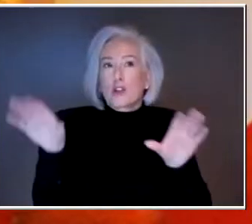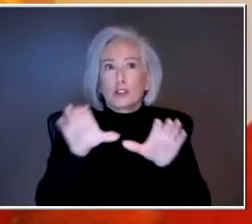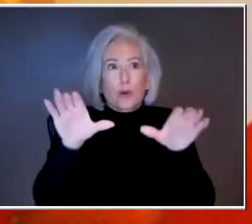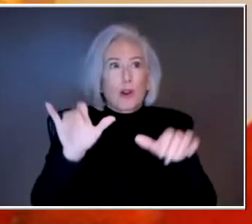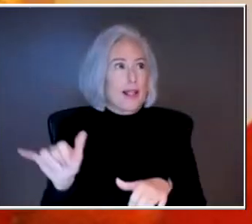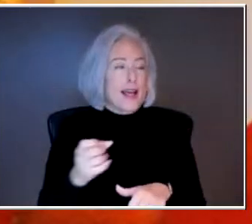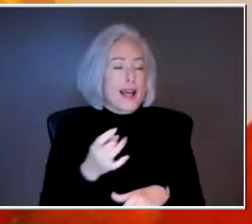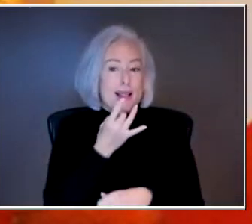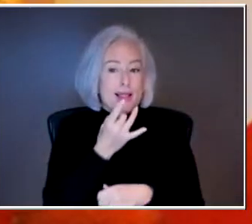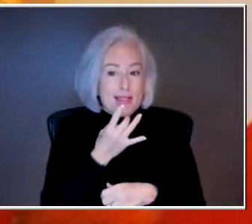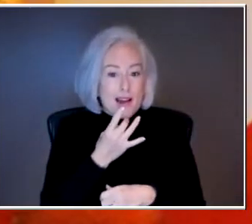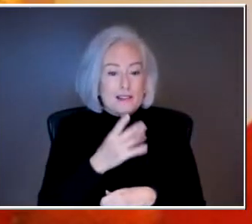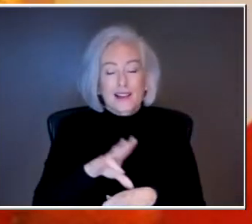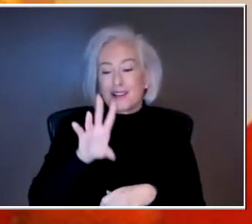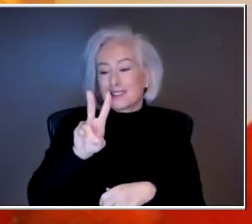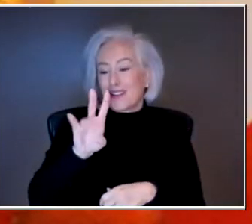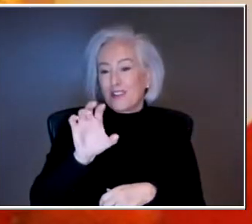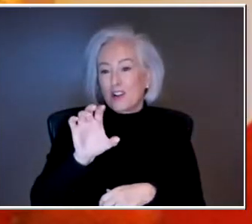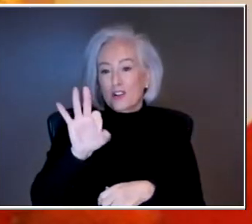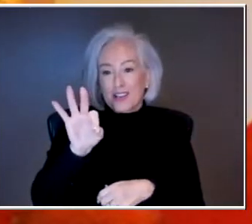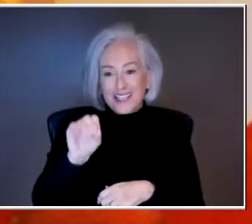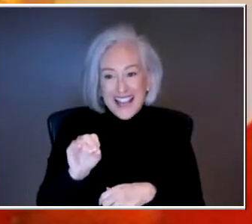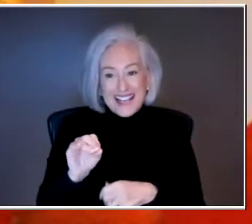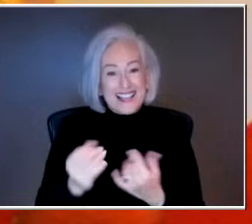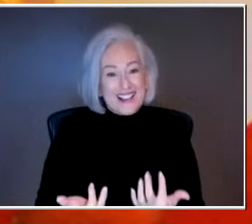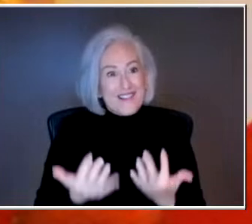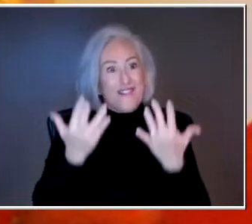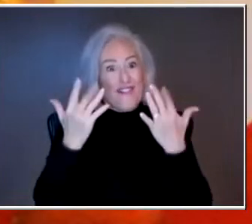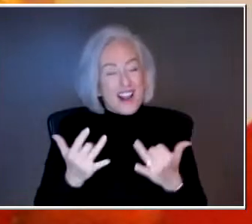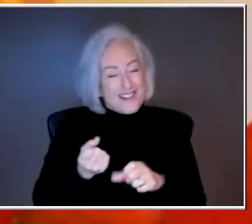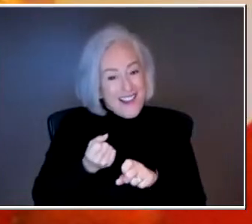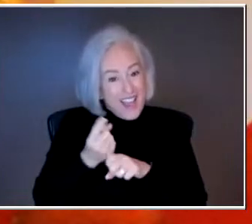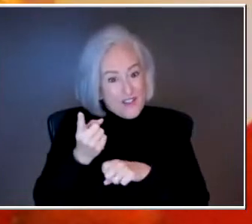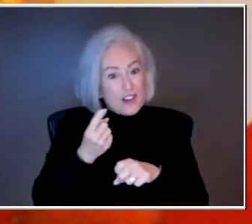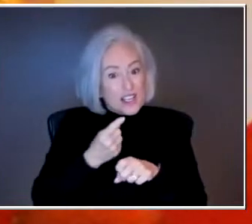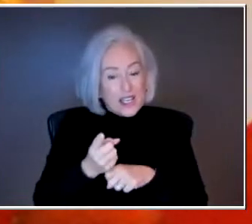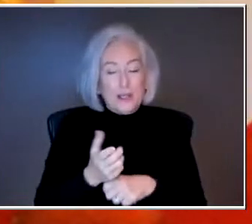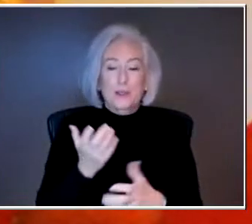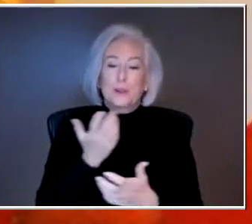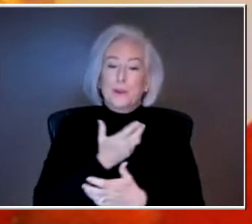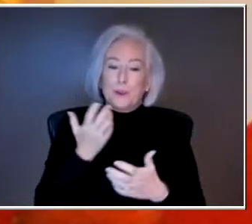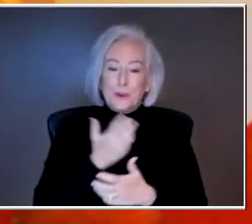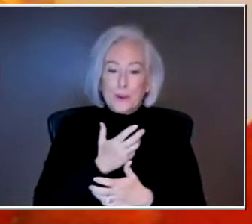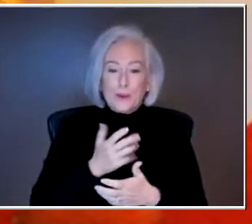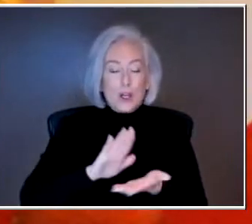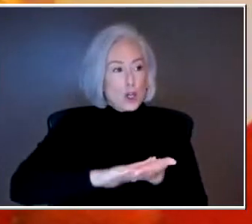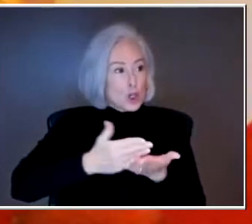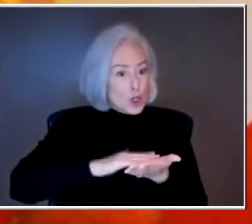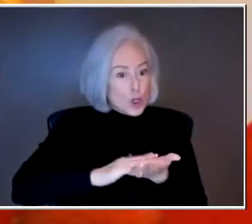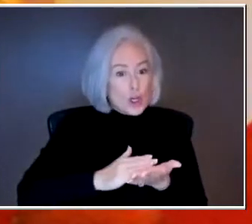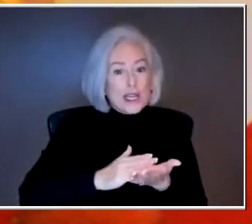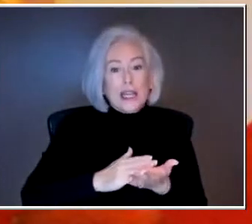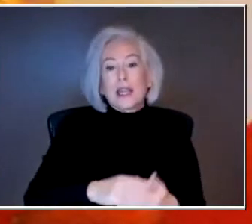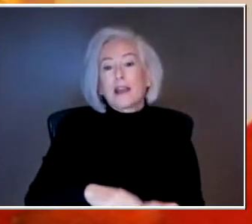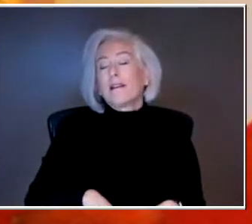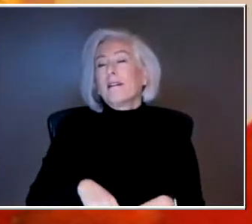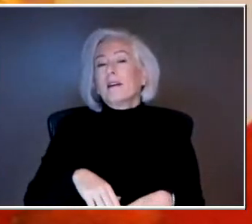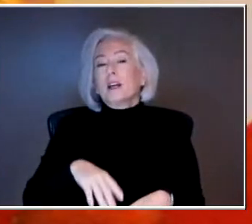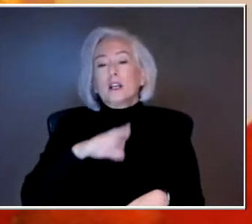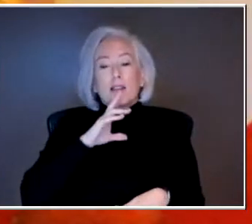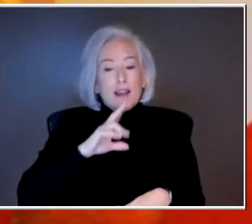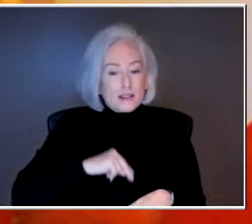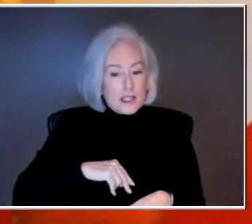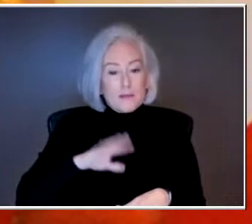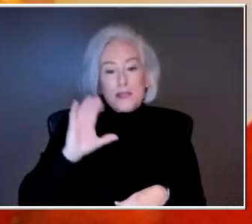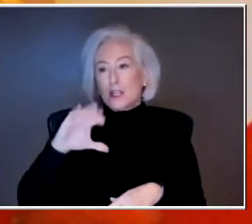additional 790 fires annually. And when it comes to cooking, Christmas Day and Christmas Eve are the second and third most common days